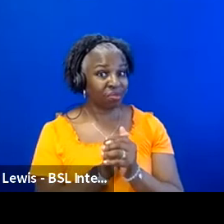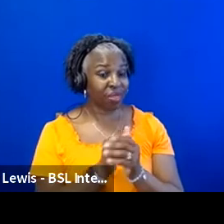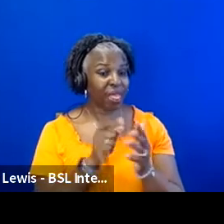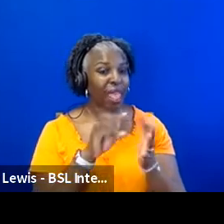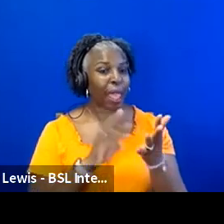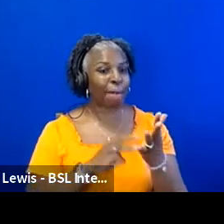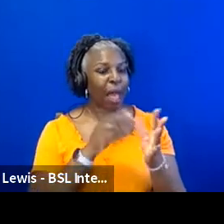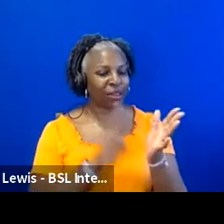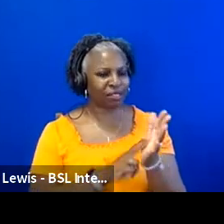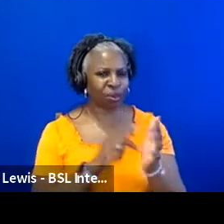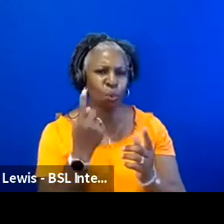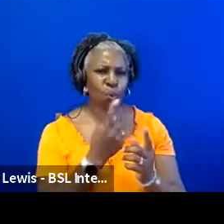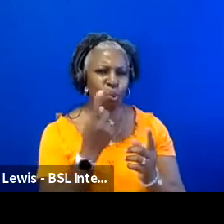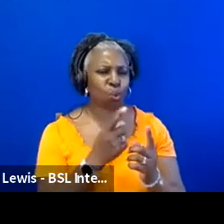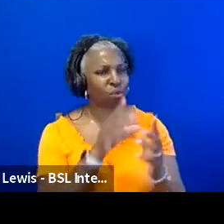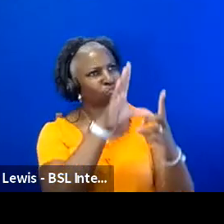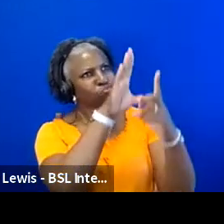start with you.